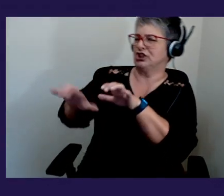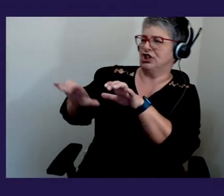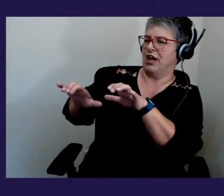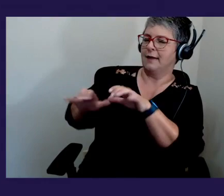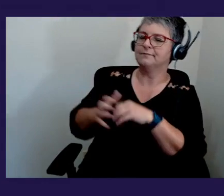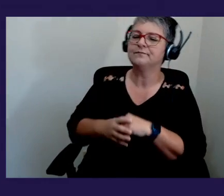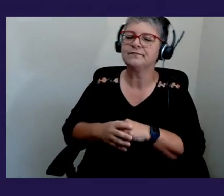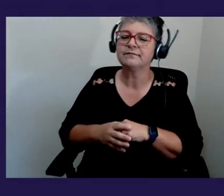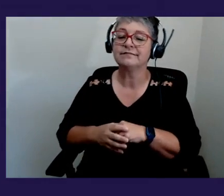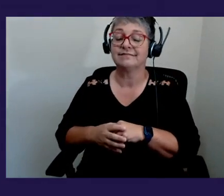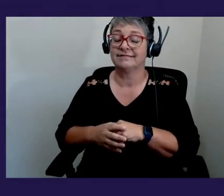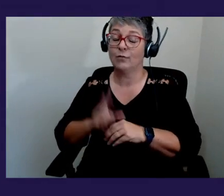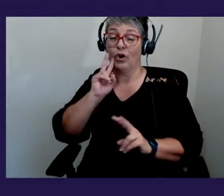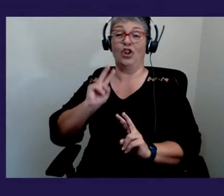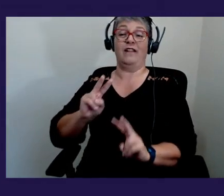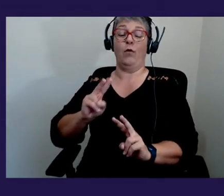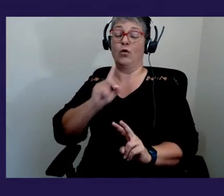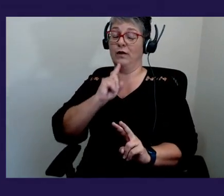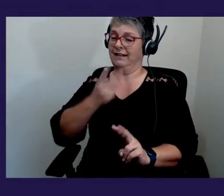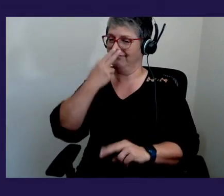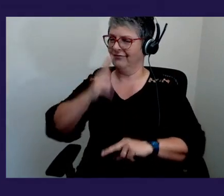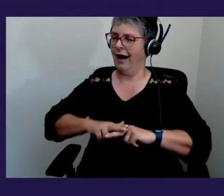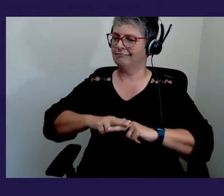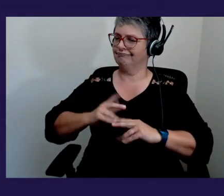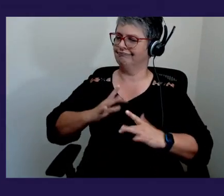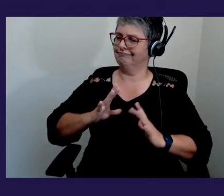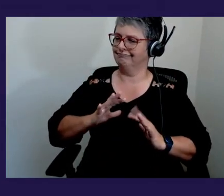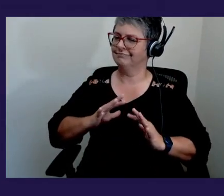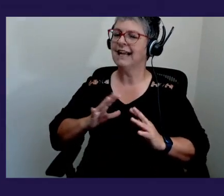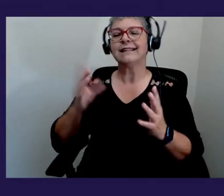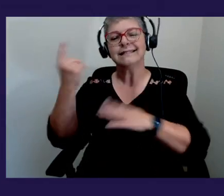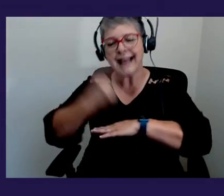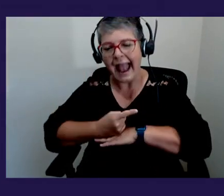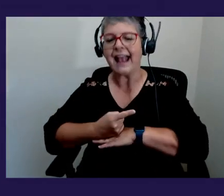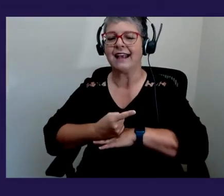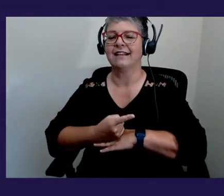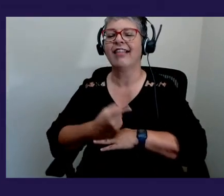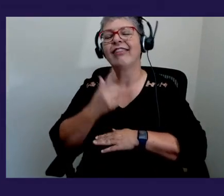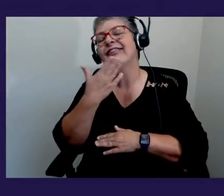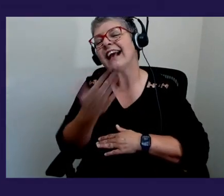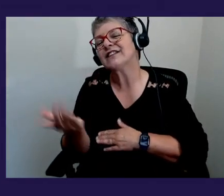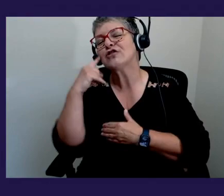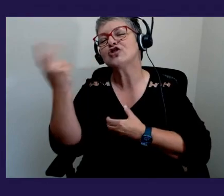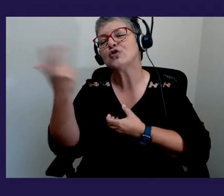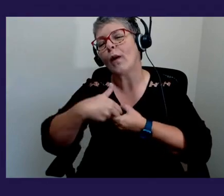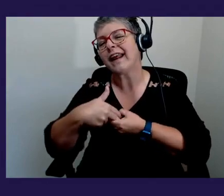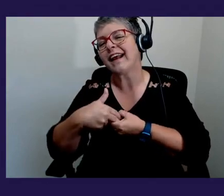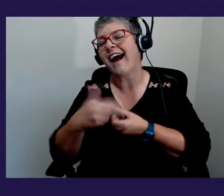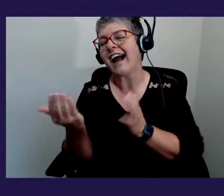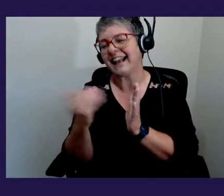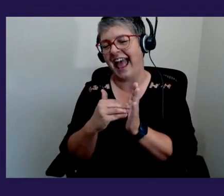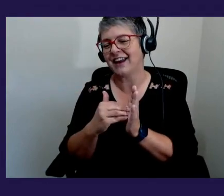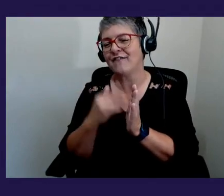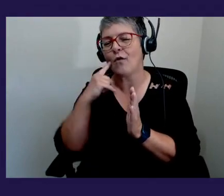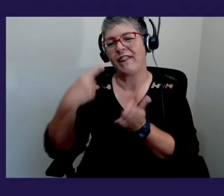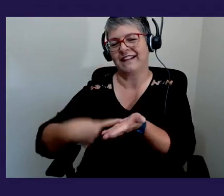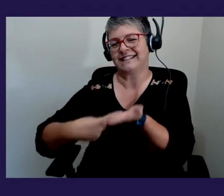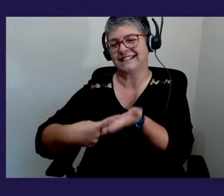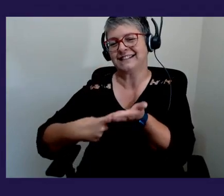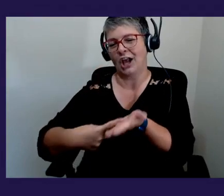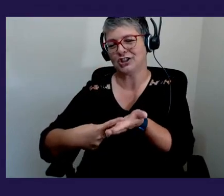I thank you all for coming back and joining us in this very important discussion about the future of public health. And with that, I am very pleased